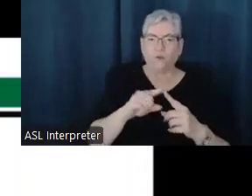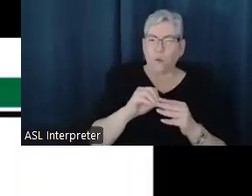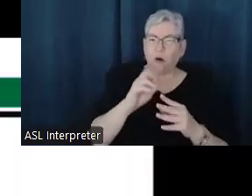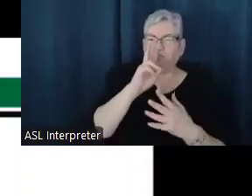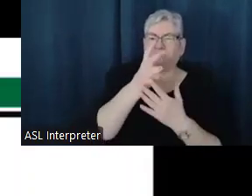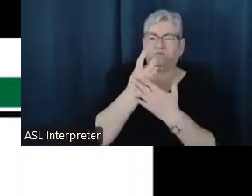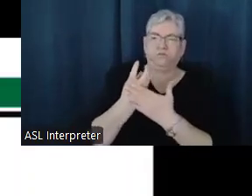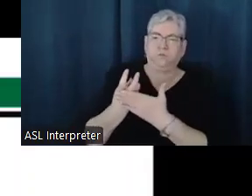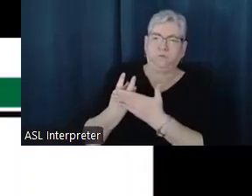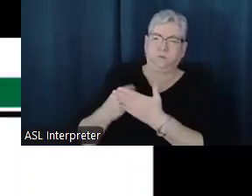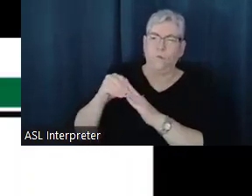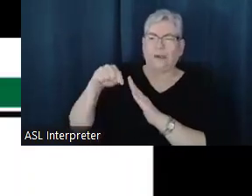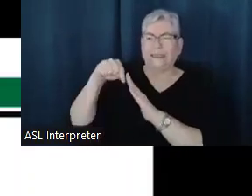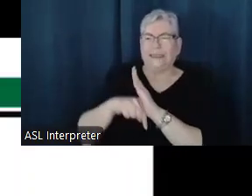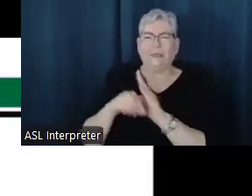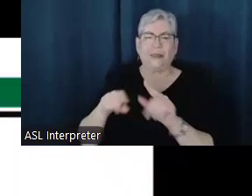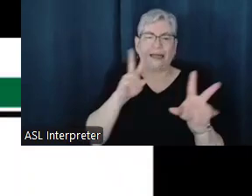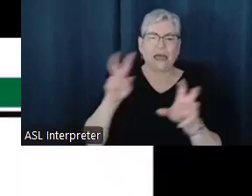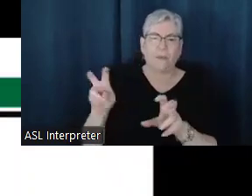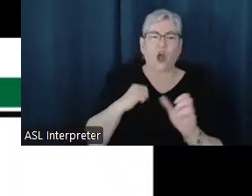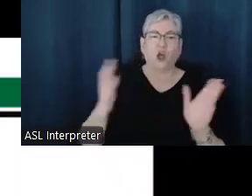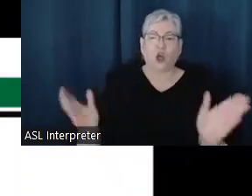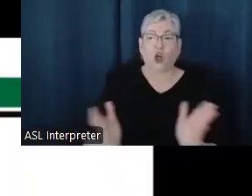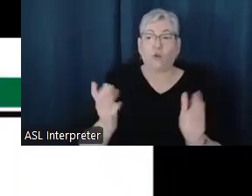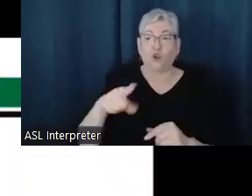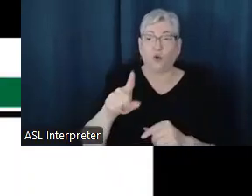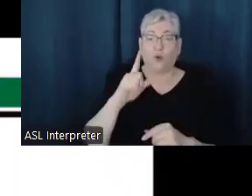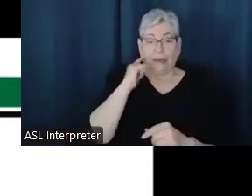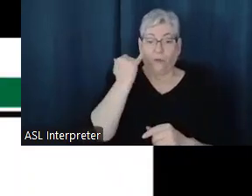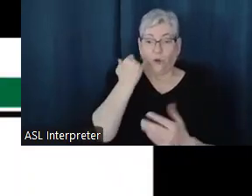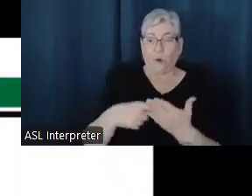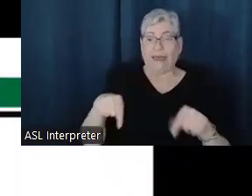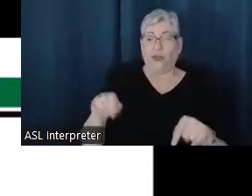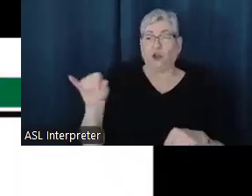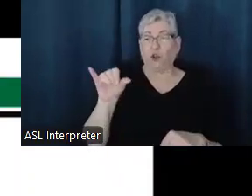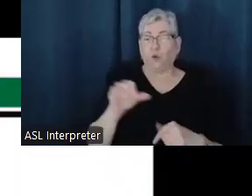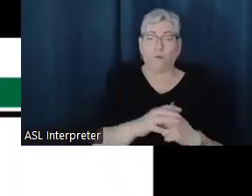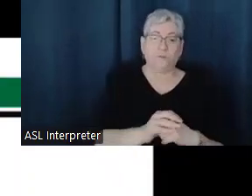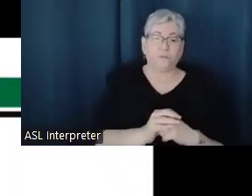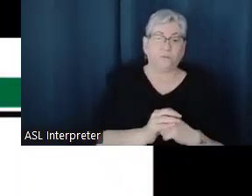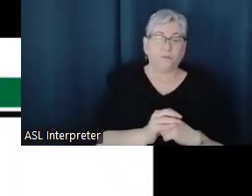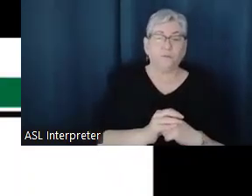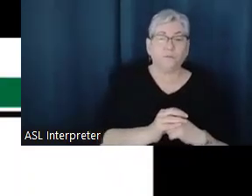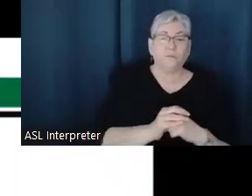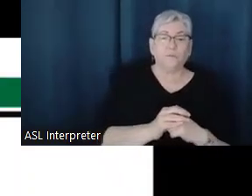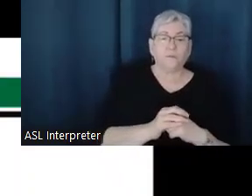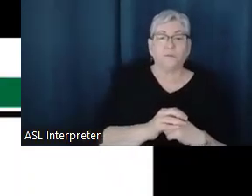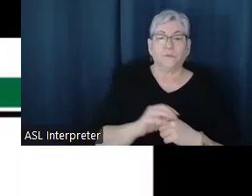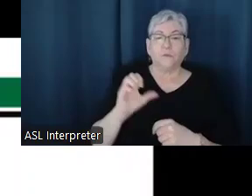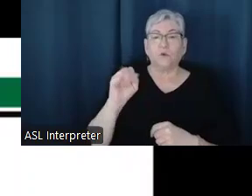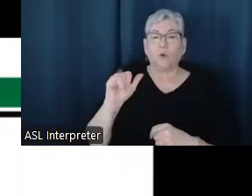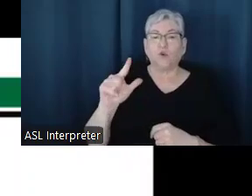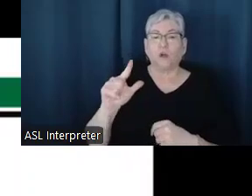these topics. So I encourage that again, even as we're talking here. So social competence will look different